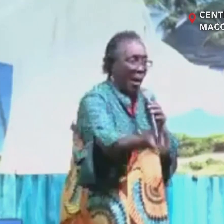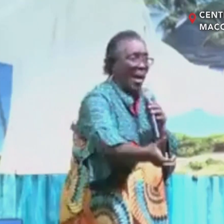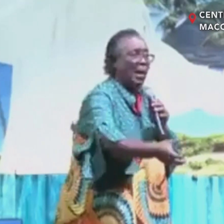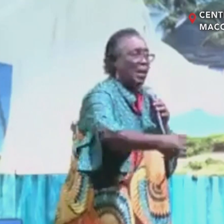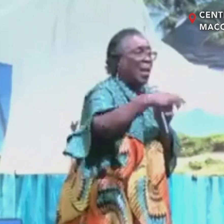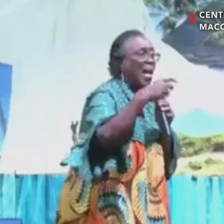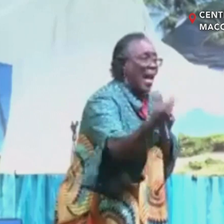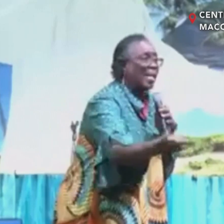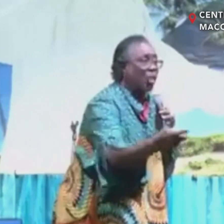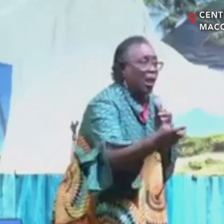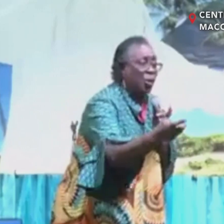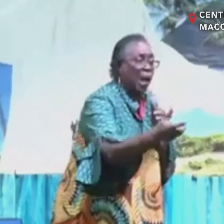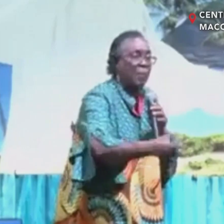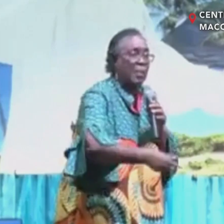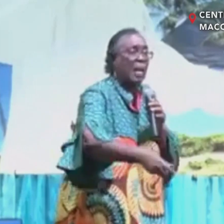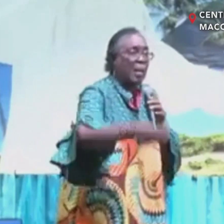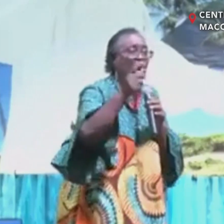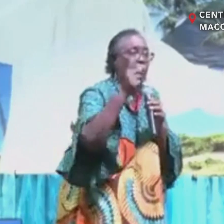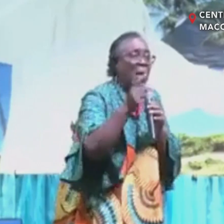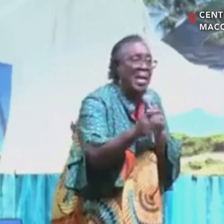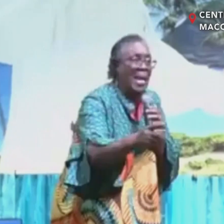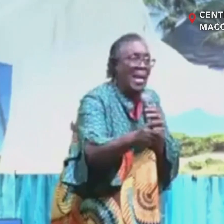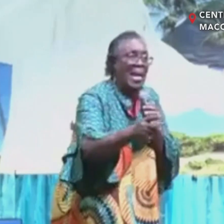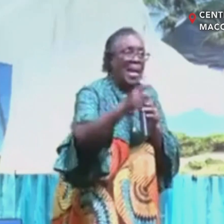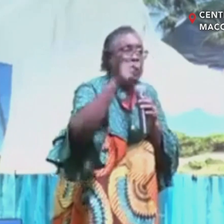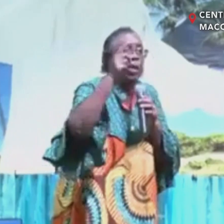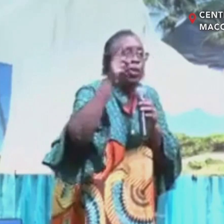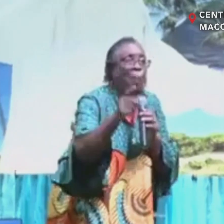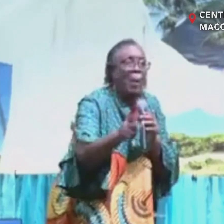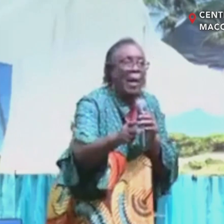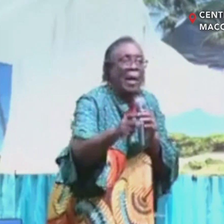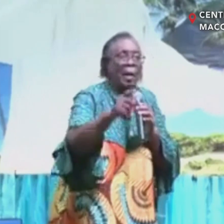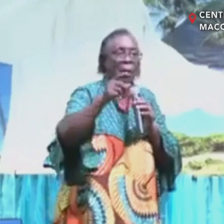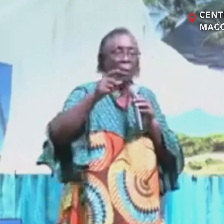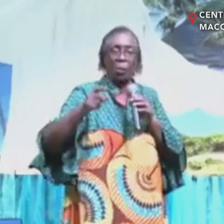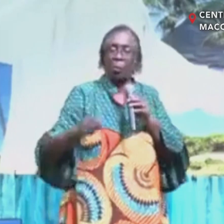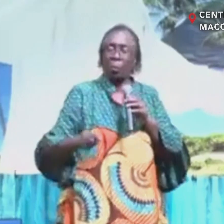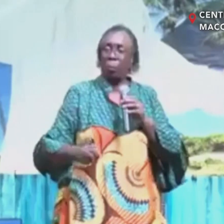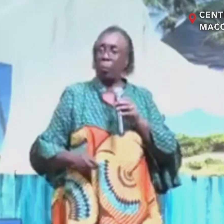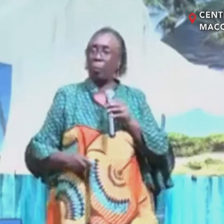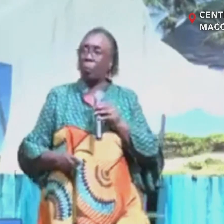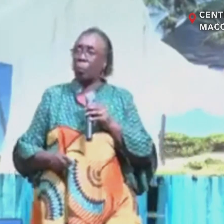can build the relationships that we need to build.